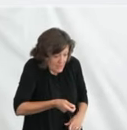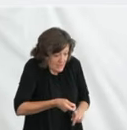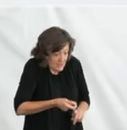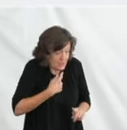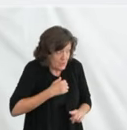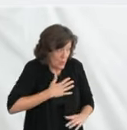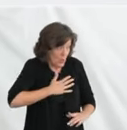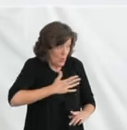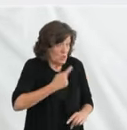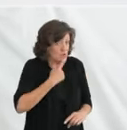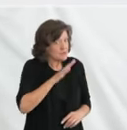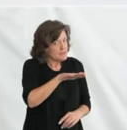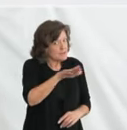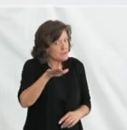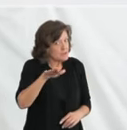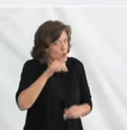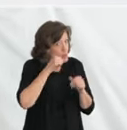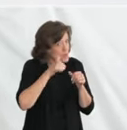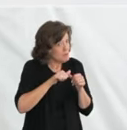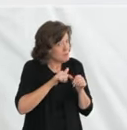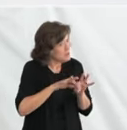remember, only blow.